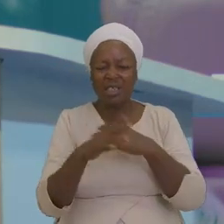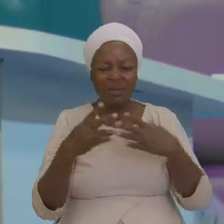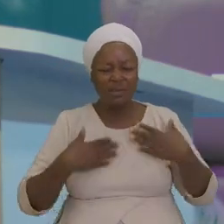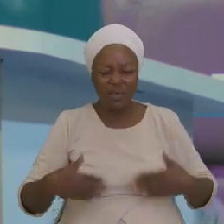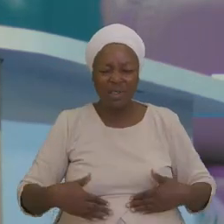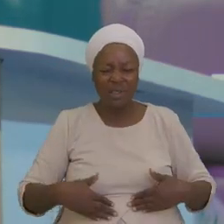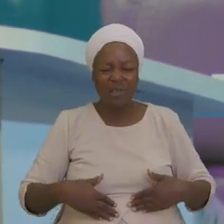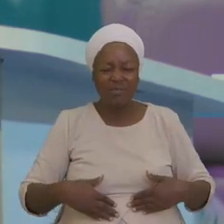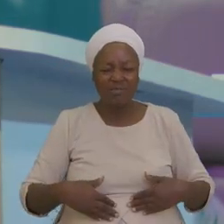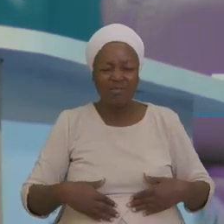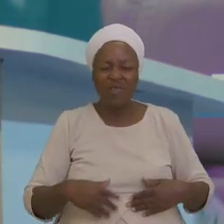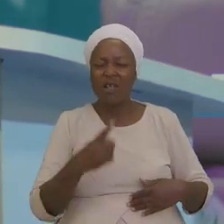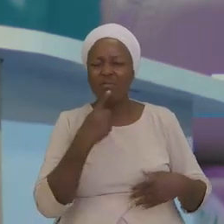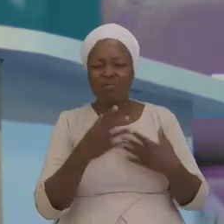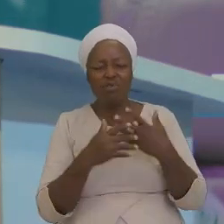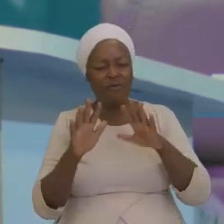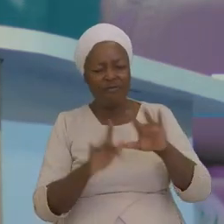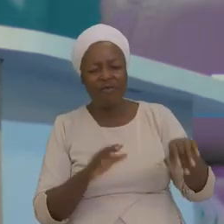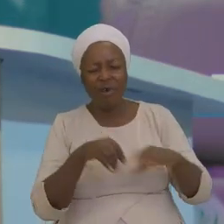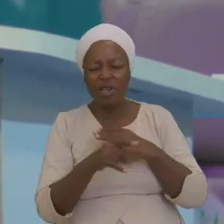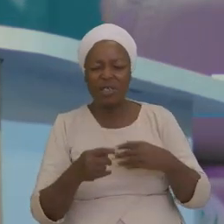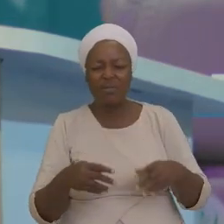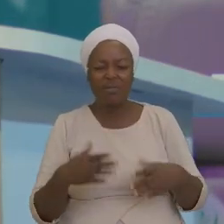Is your blood any challenge in the body?